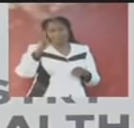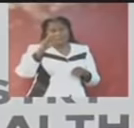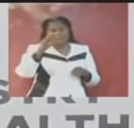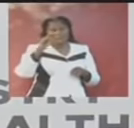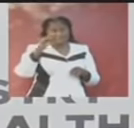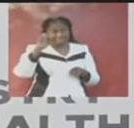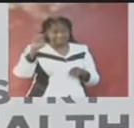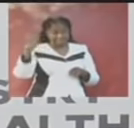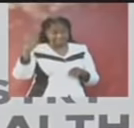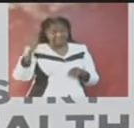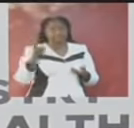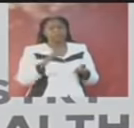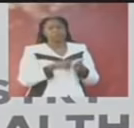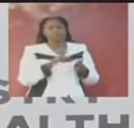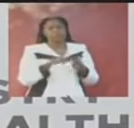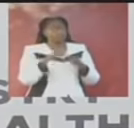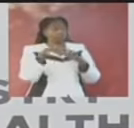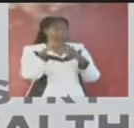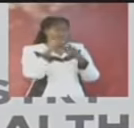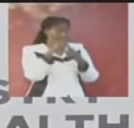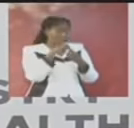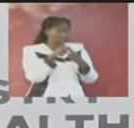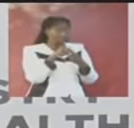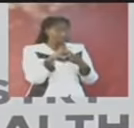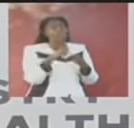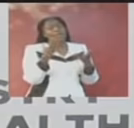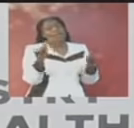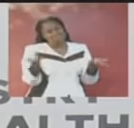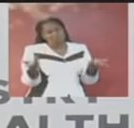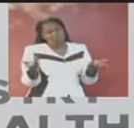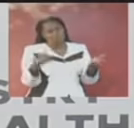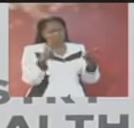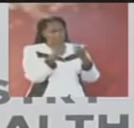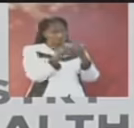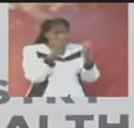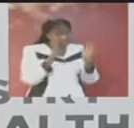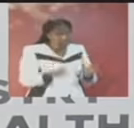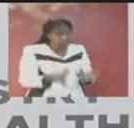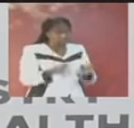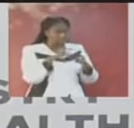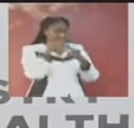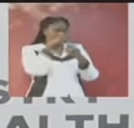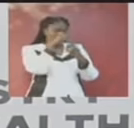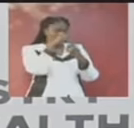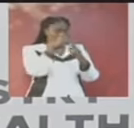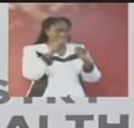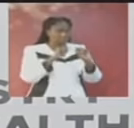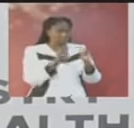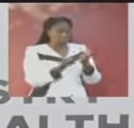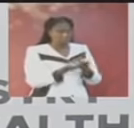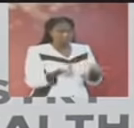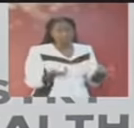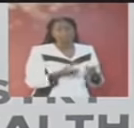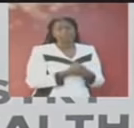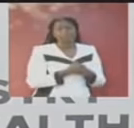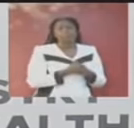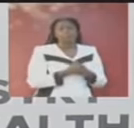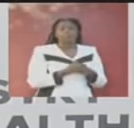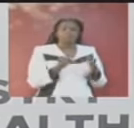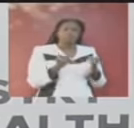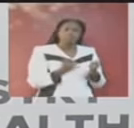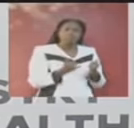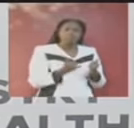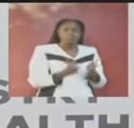another factor that we are considering in terms of the number of facilities would be the increase in the number of